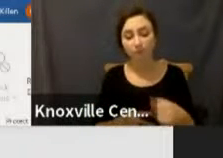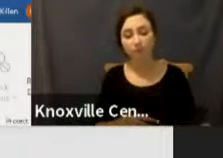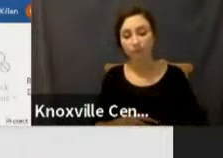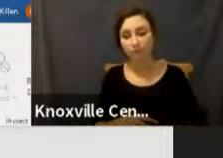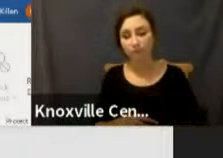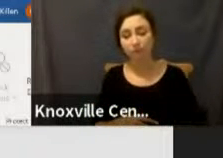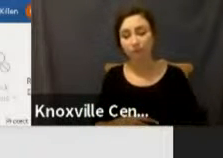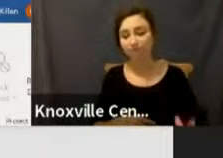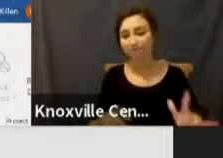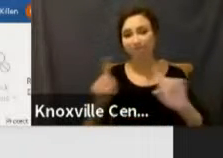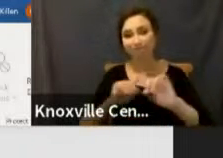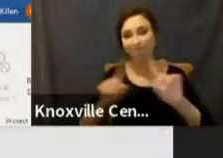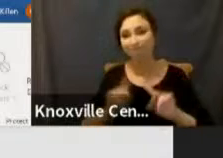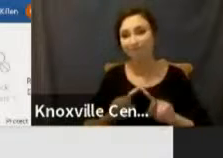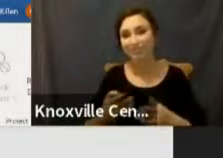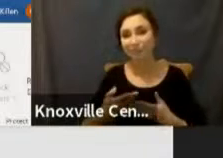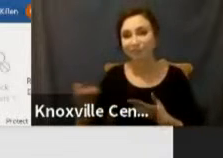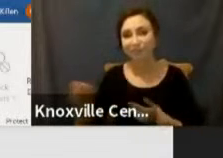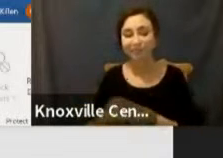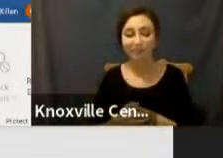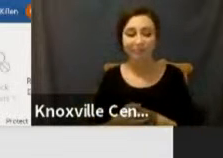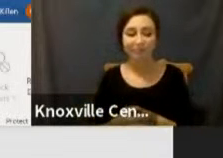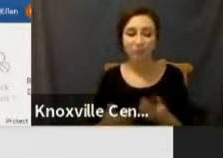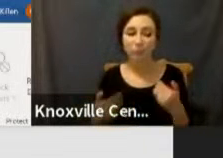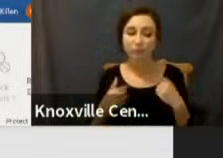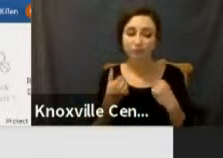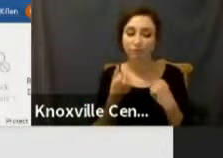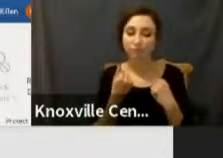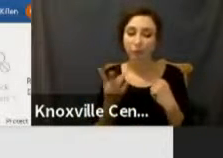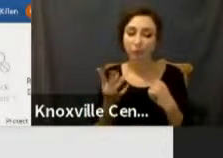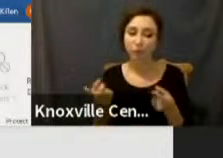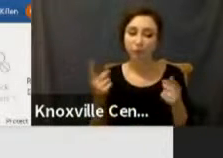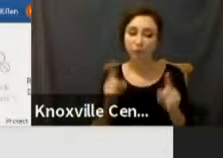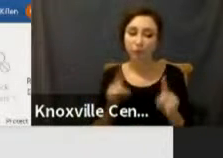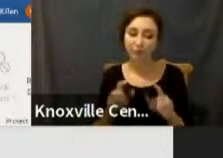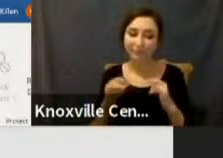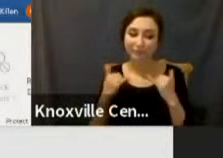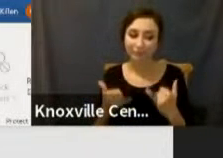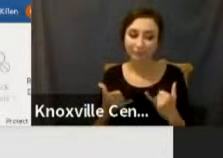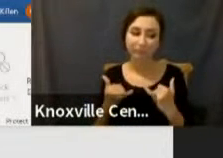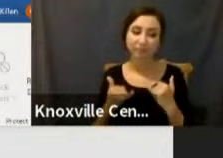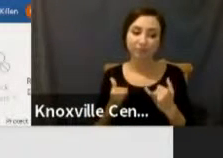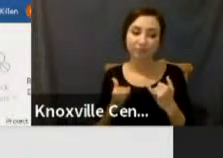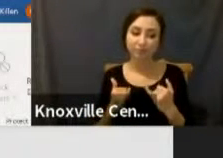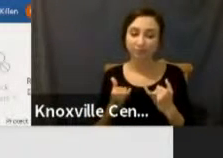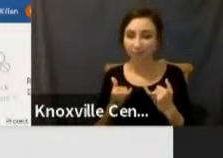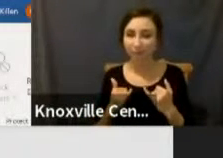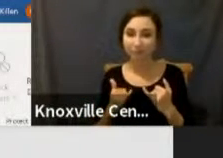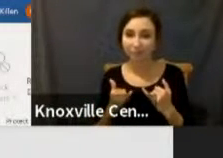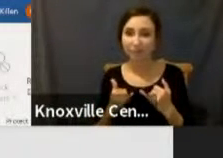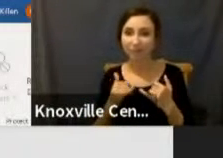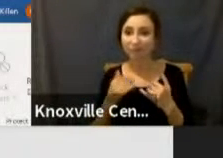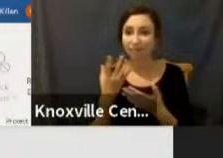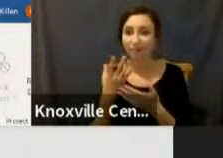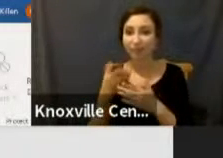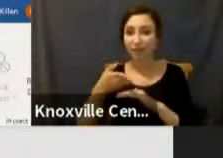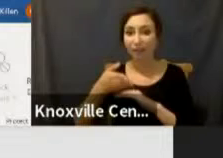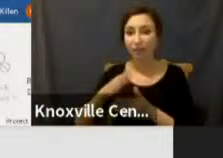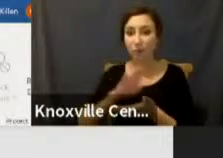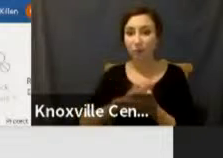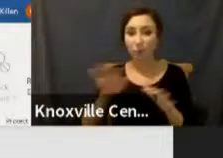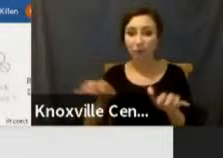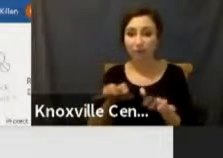all kinds. So we have a few going on right now. So the extracurricular activities, especially